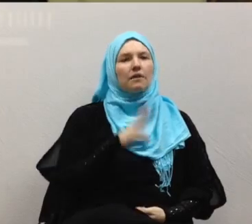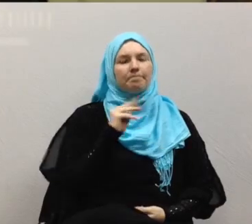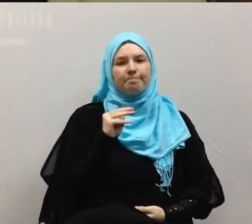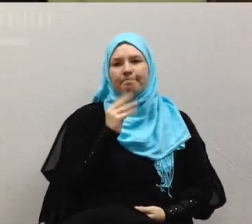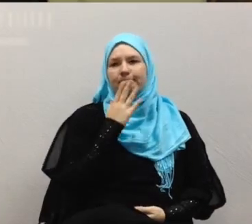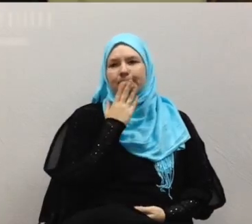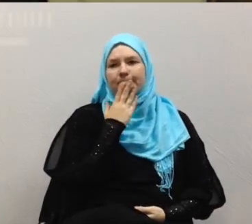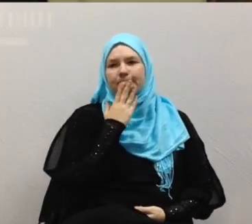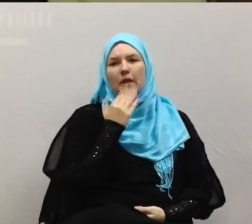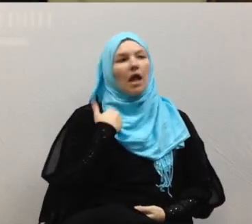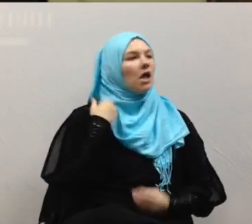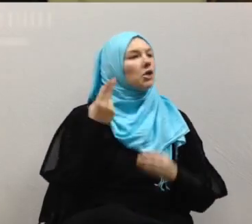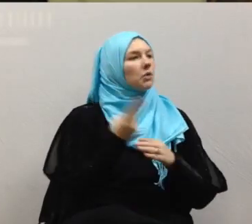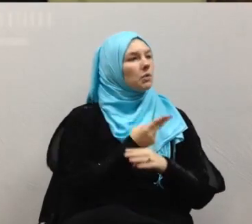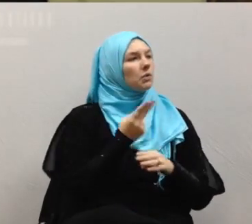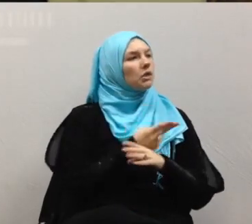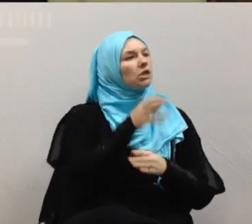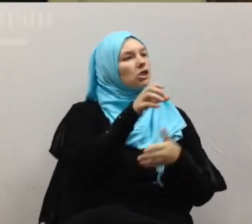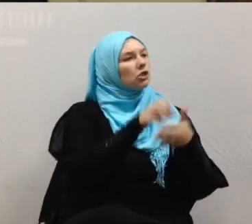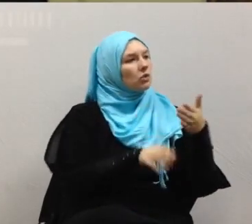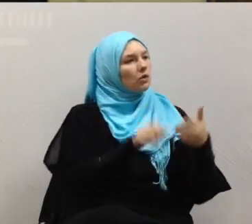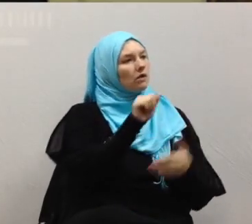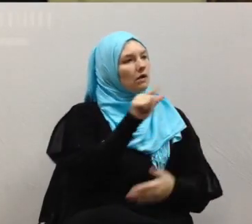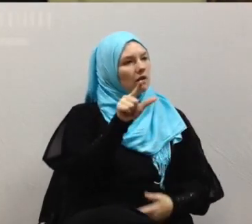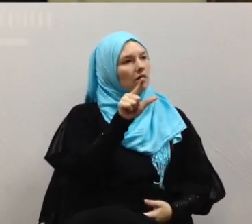I used Surah Al-Fath